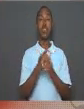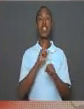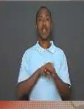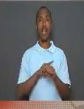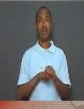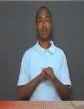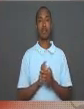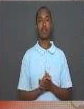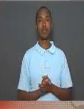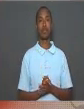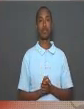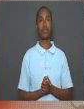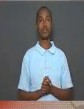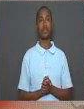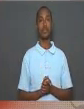time.